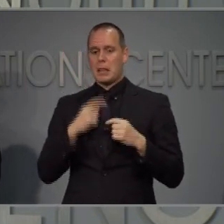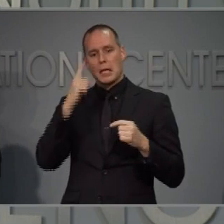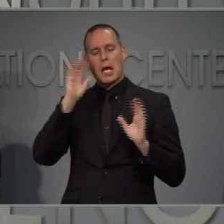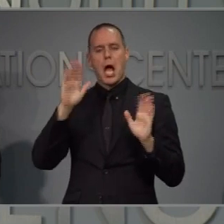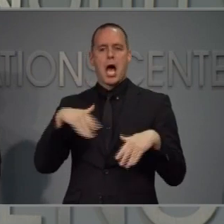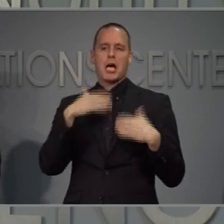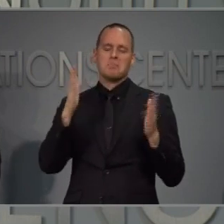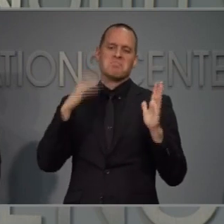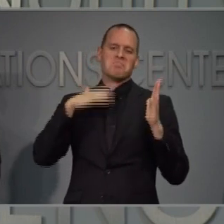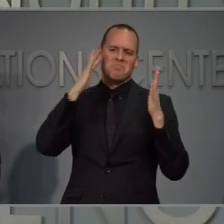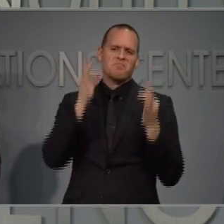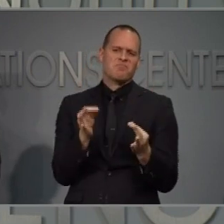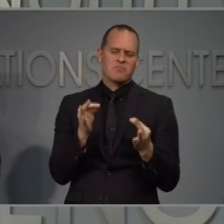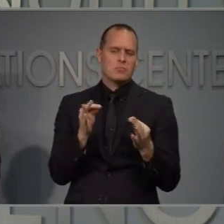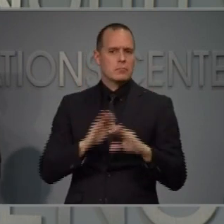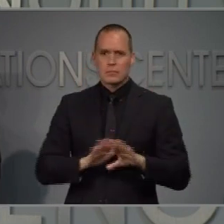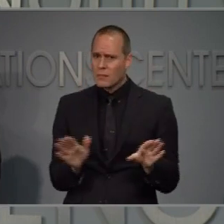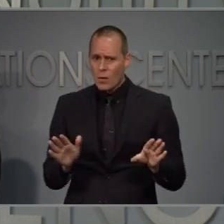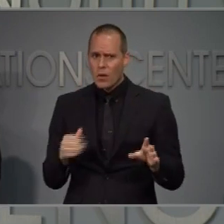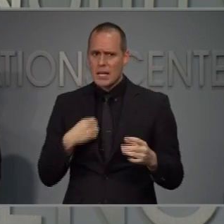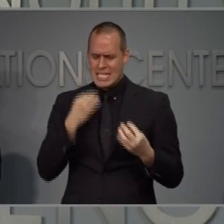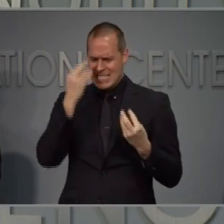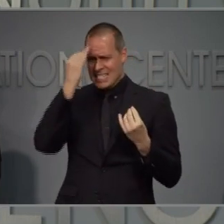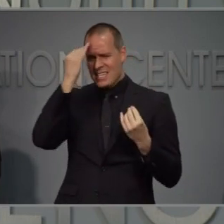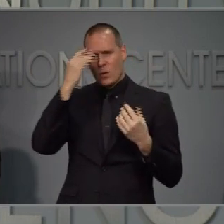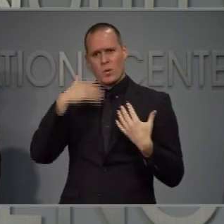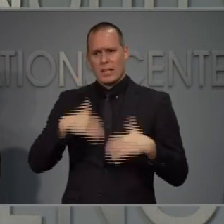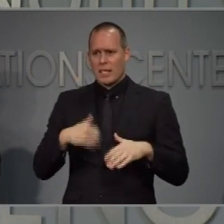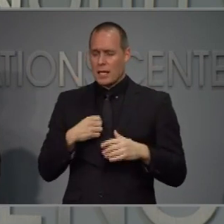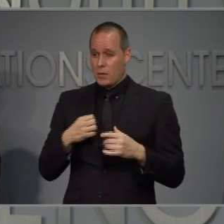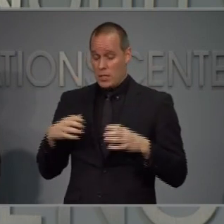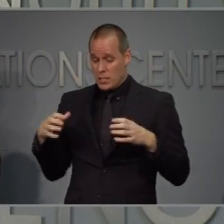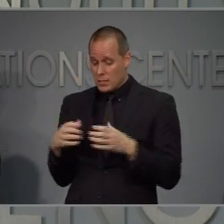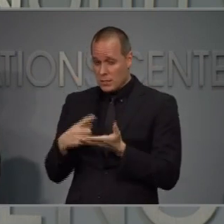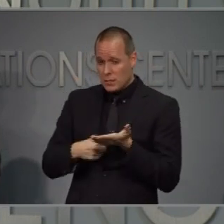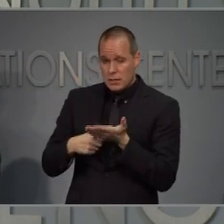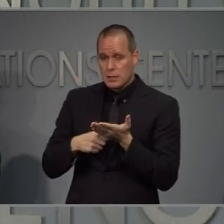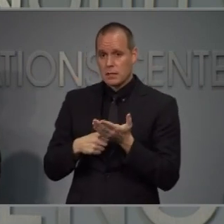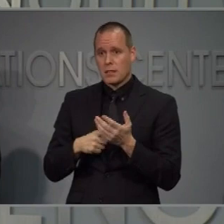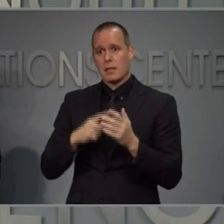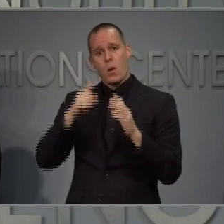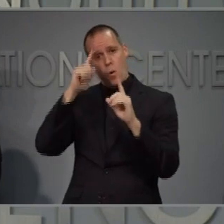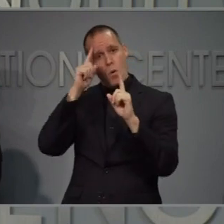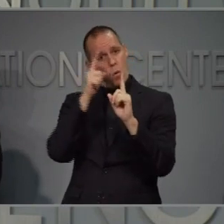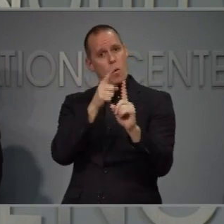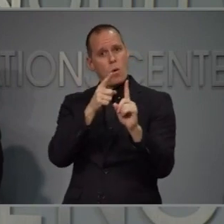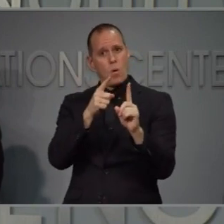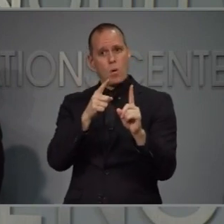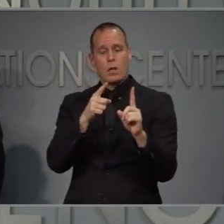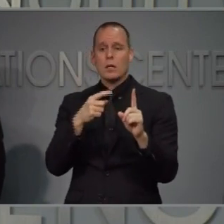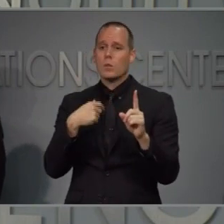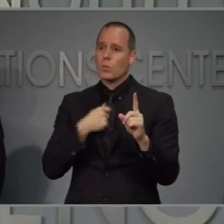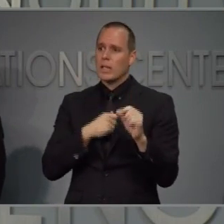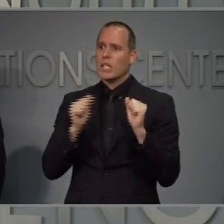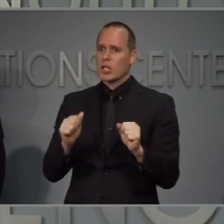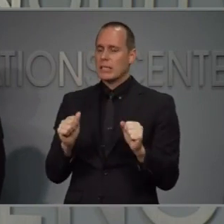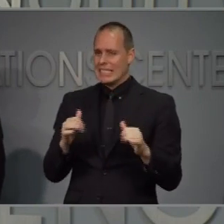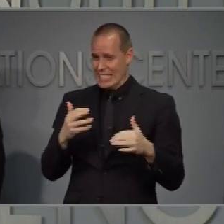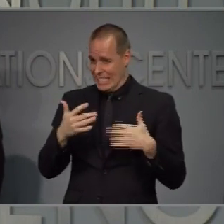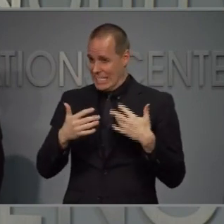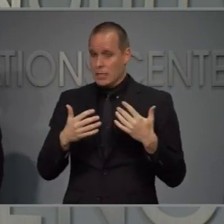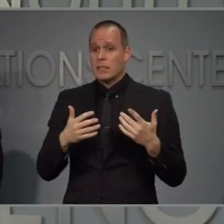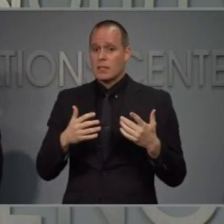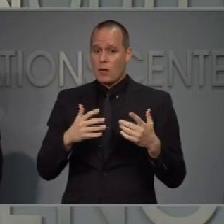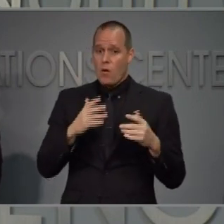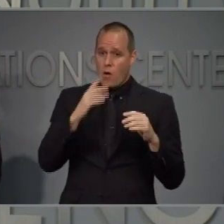This decision is made with the high hopes that we could go in and finish the school year like any regular